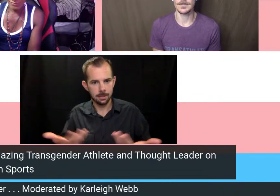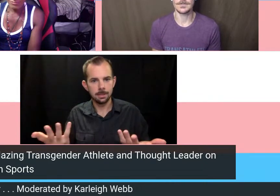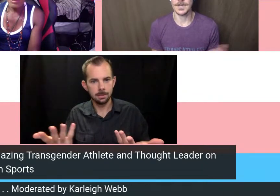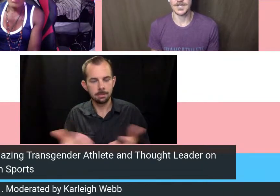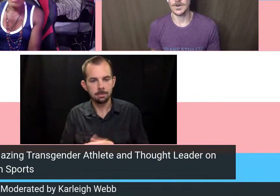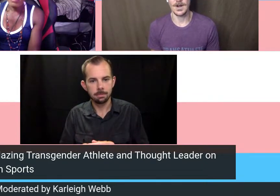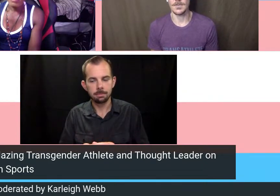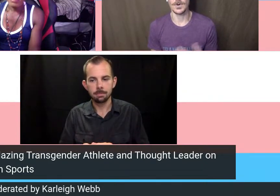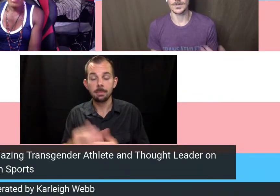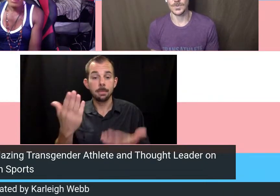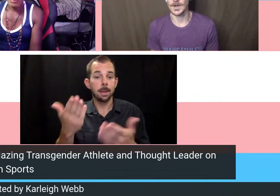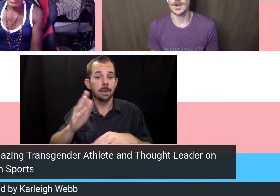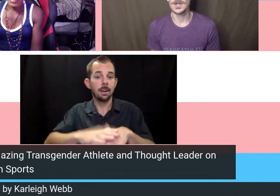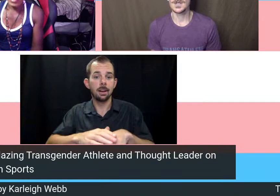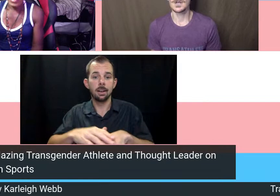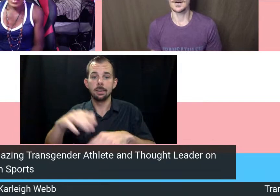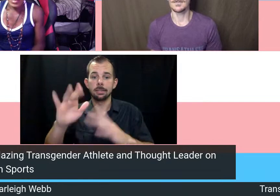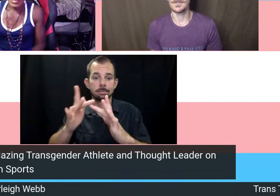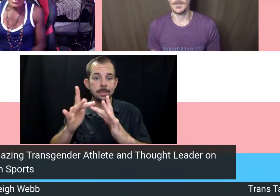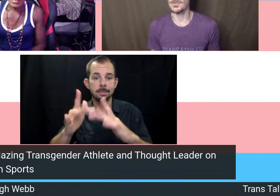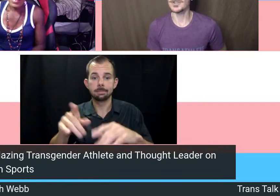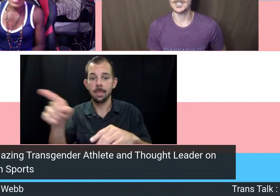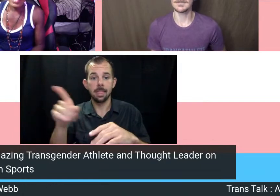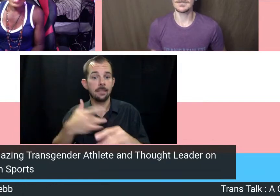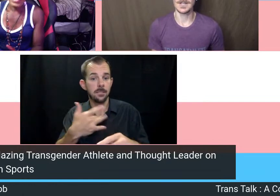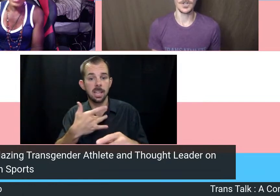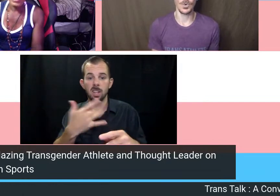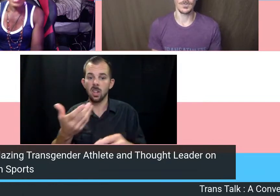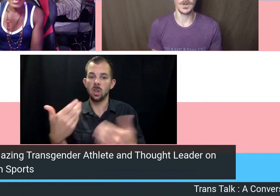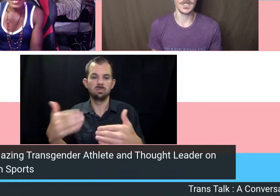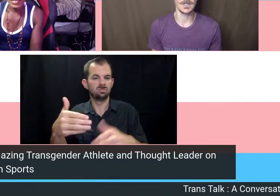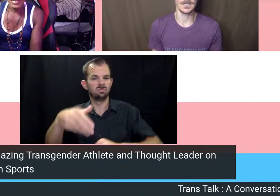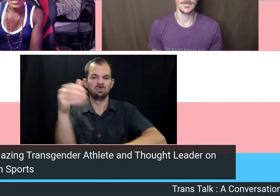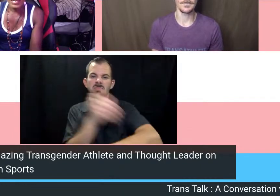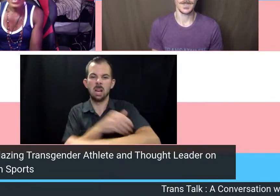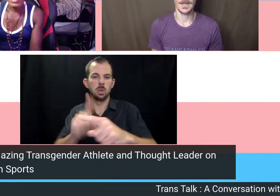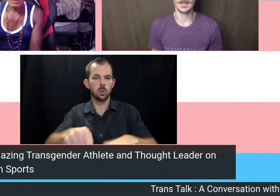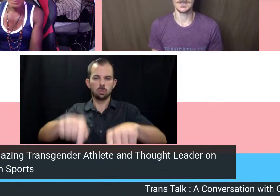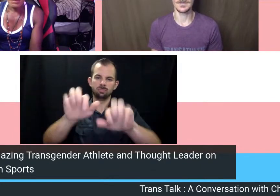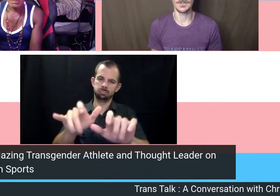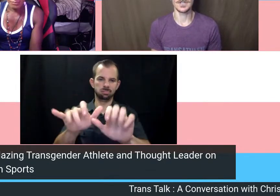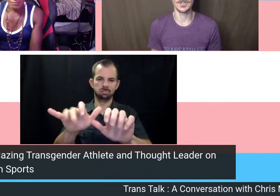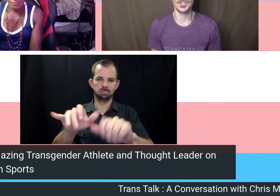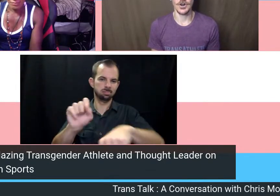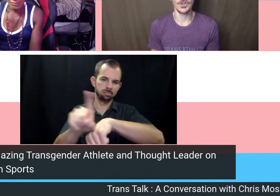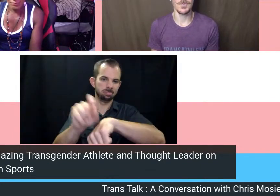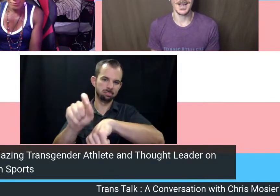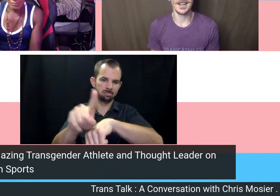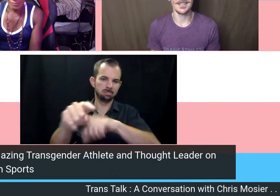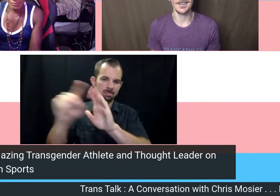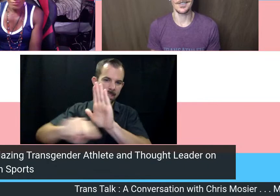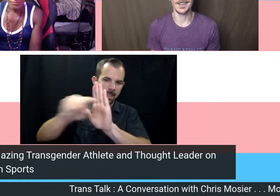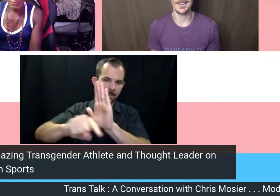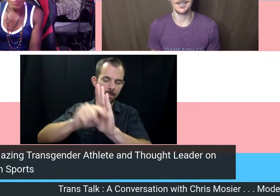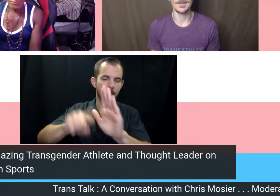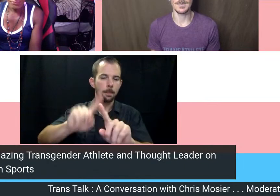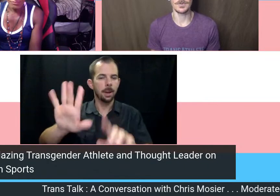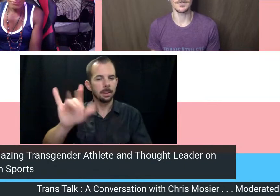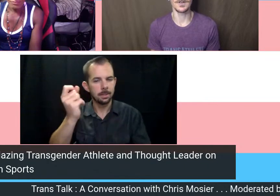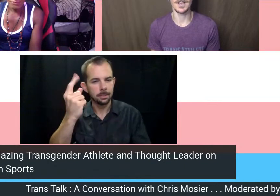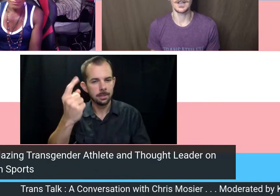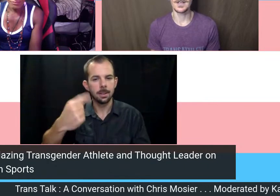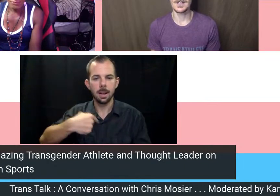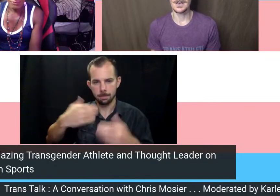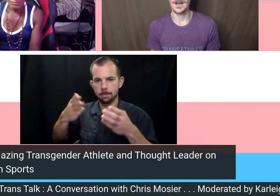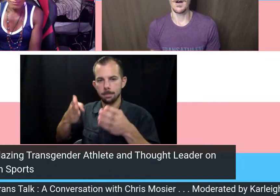stuff on Instagram or on Twitter, I'm a person and you are a person, and there's a shared humanity there that I think